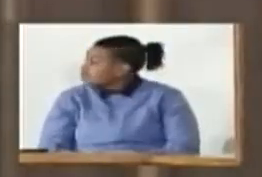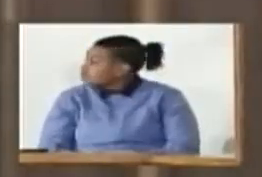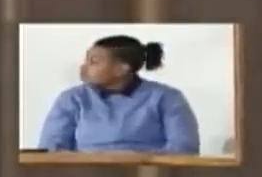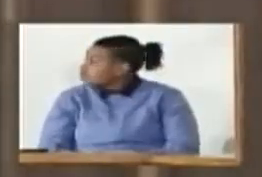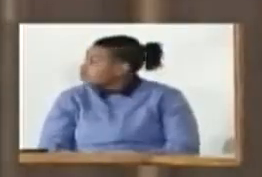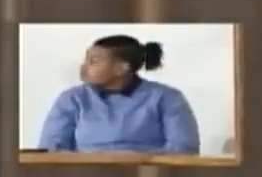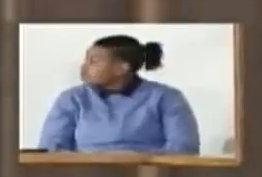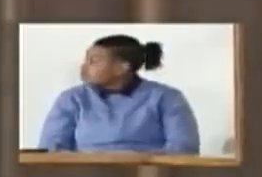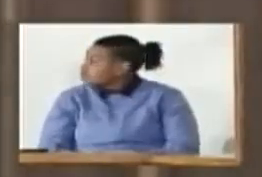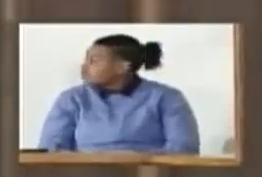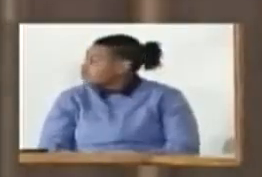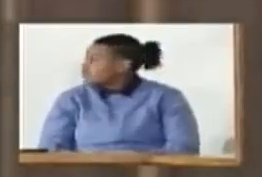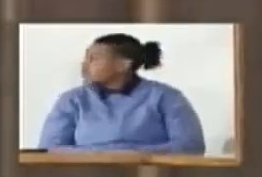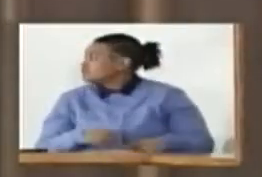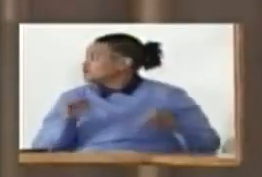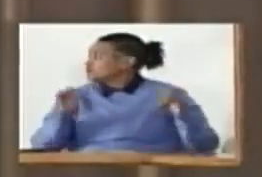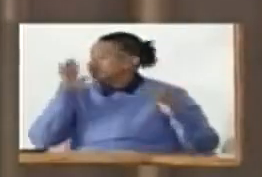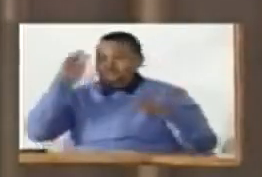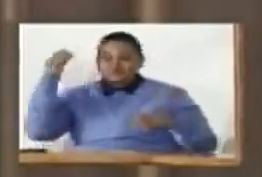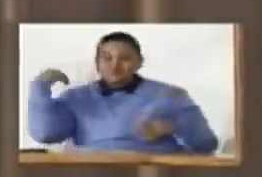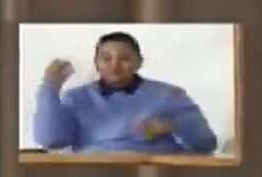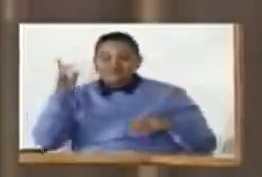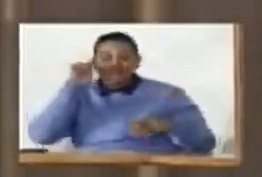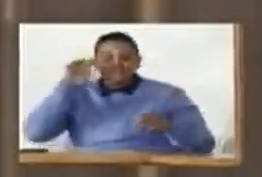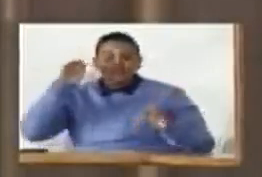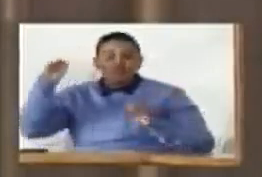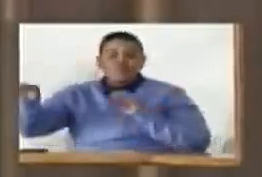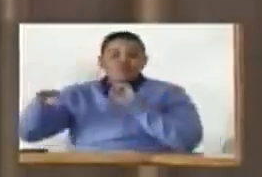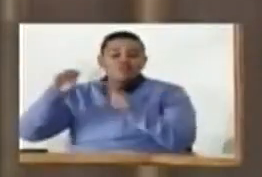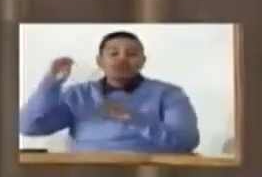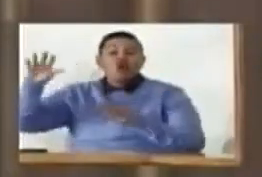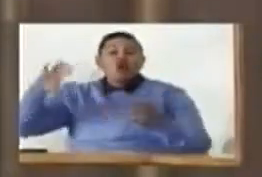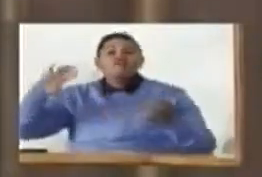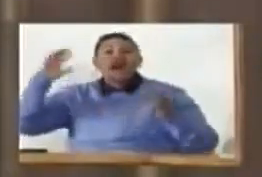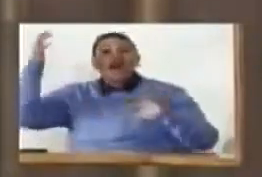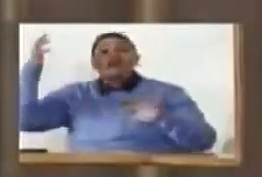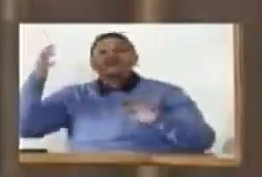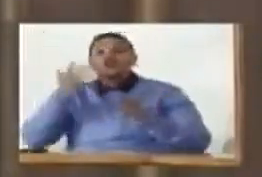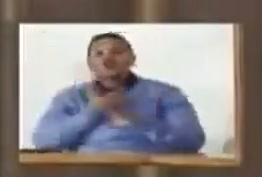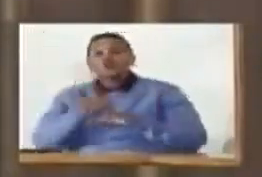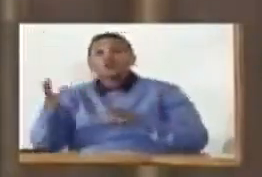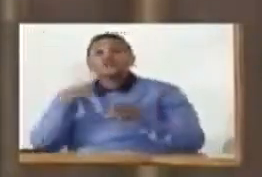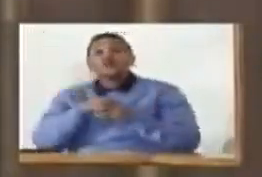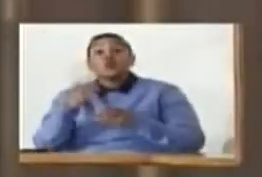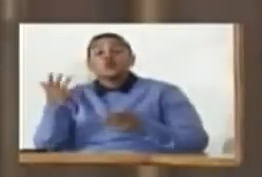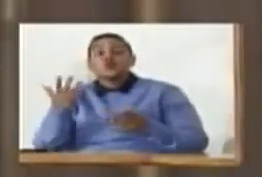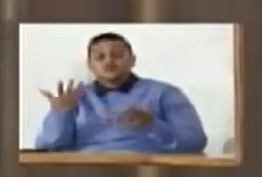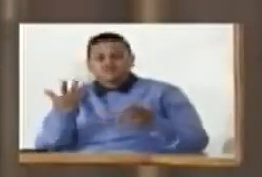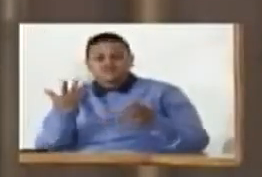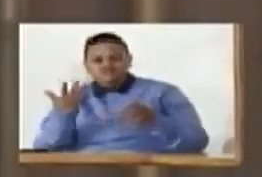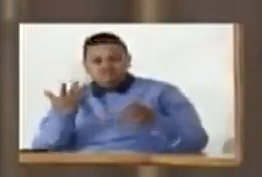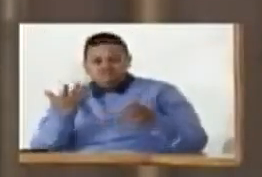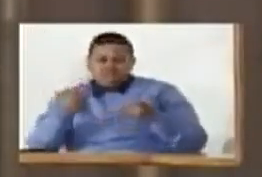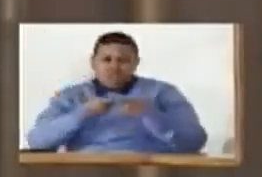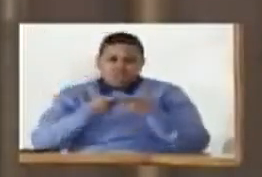which will provide for the disposal of hazardous wastes to include electronic and electrical